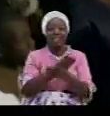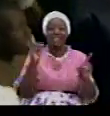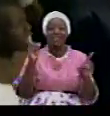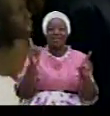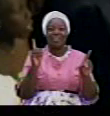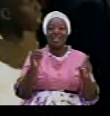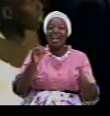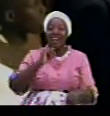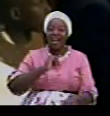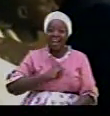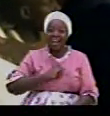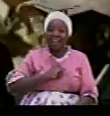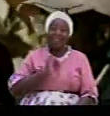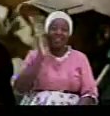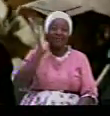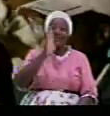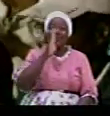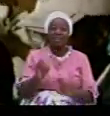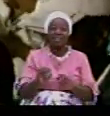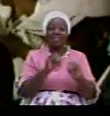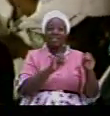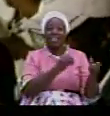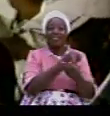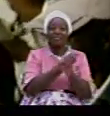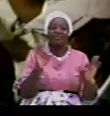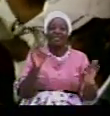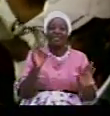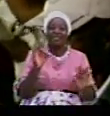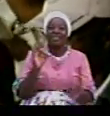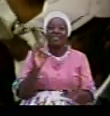I will be set free.